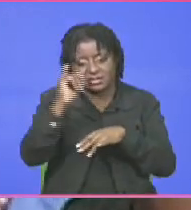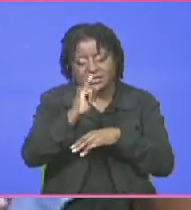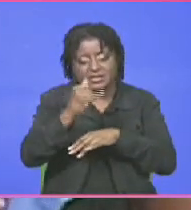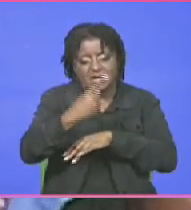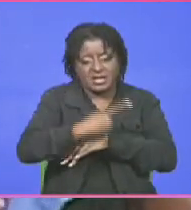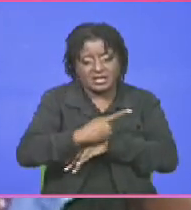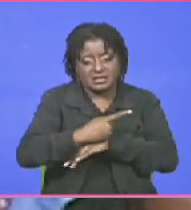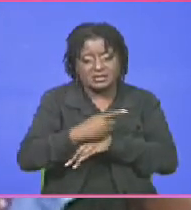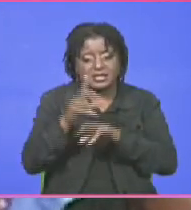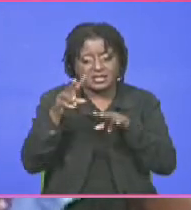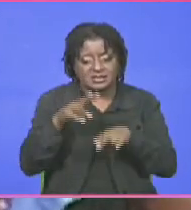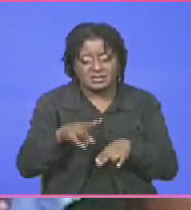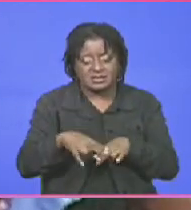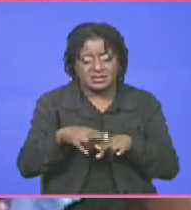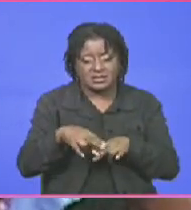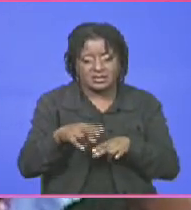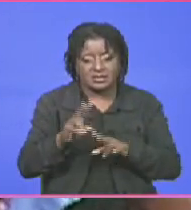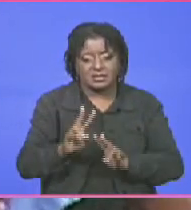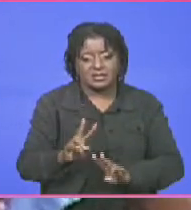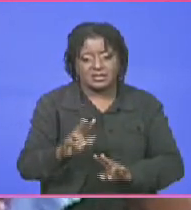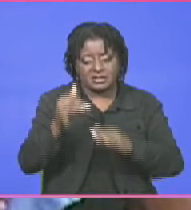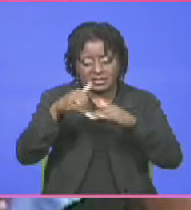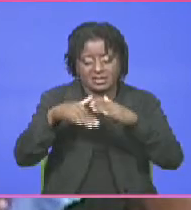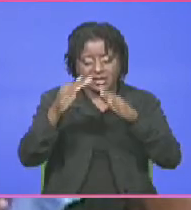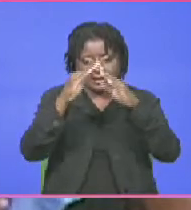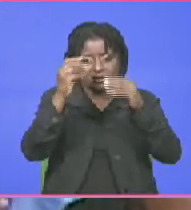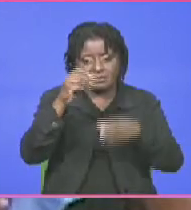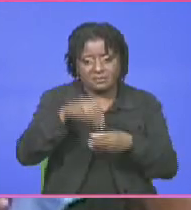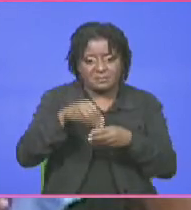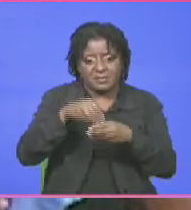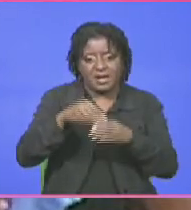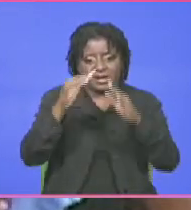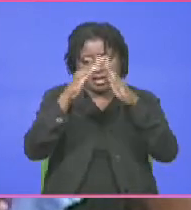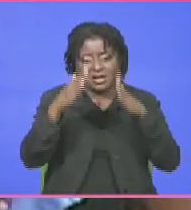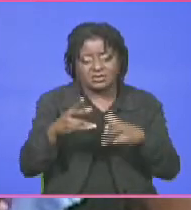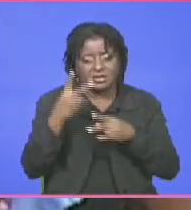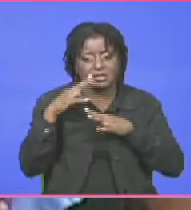and look up and have a clear view of the sun and the sky, given the state of the roof.